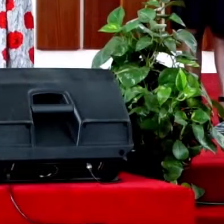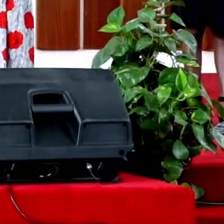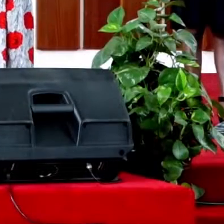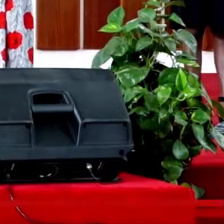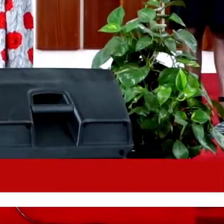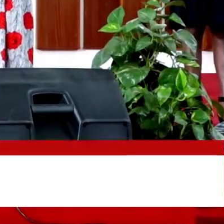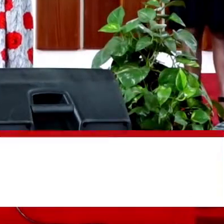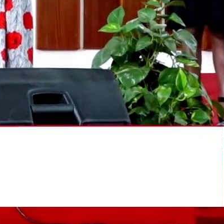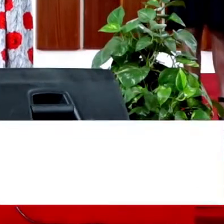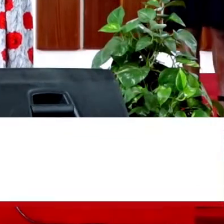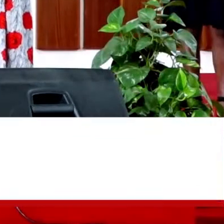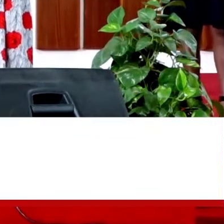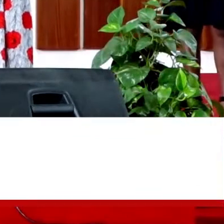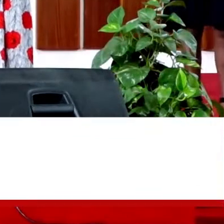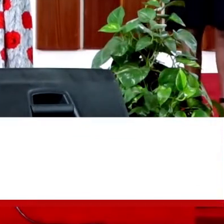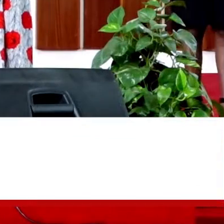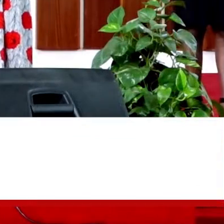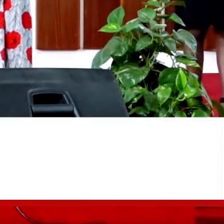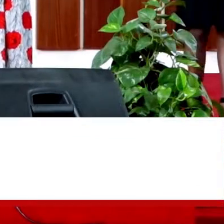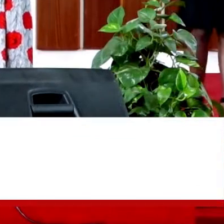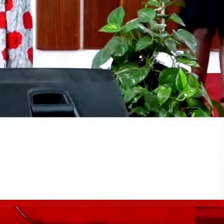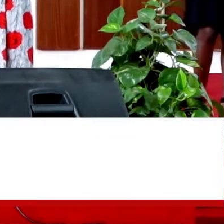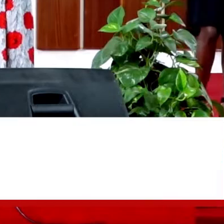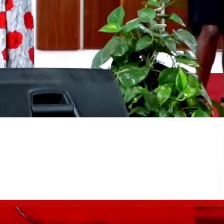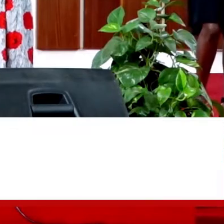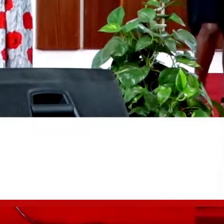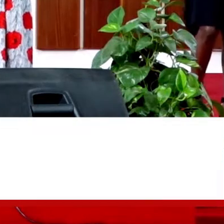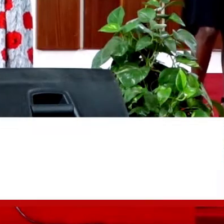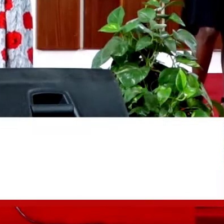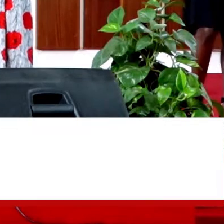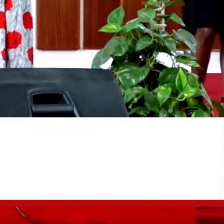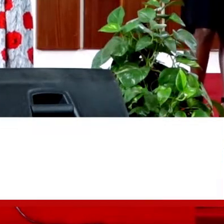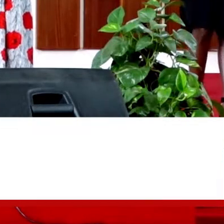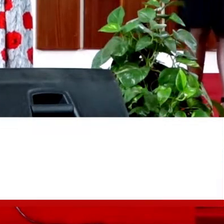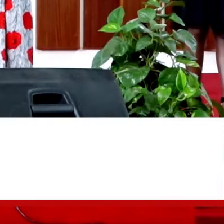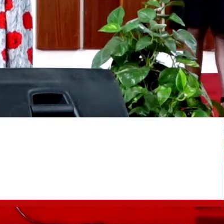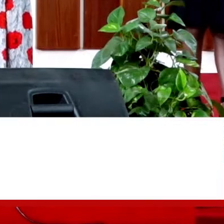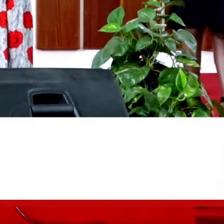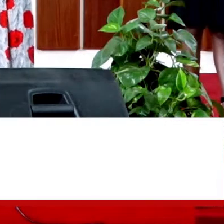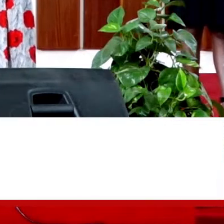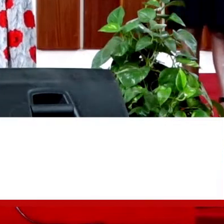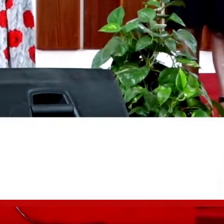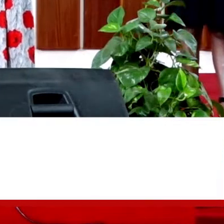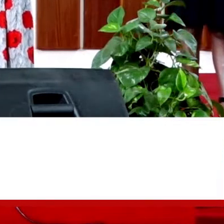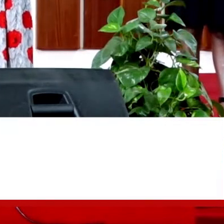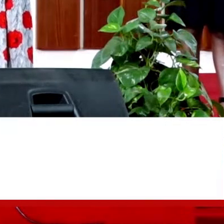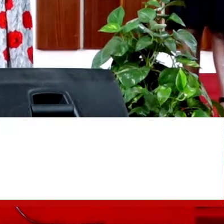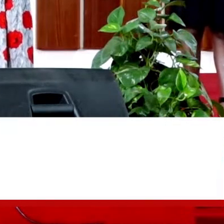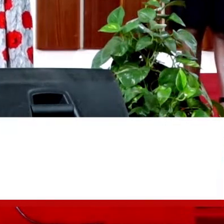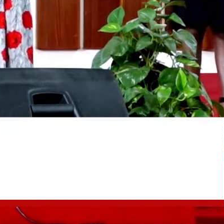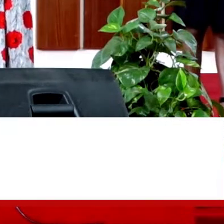Hi ladies, wherever you are, we invite you to join us even as we start our worship this afternoon.